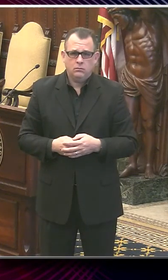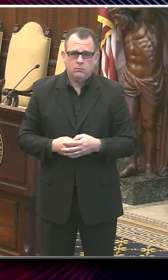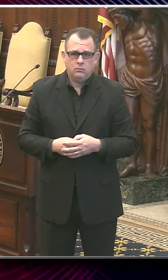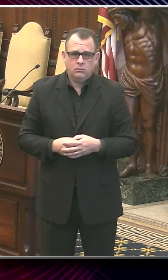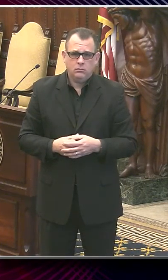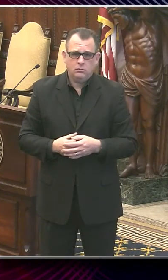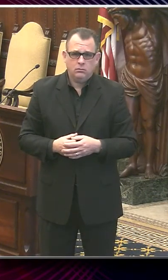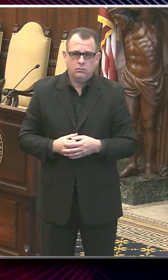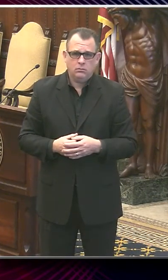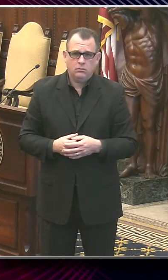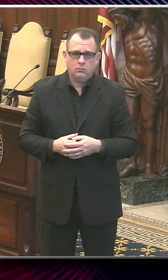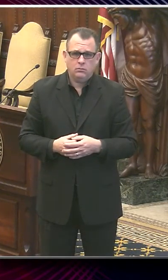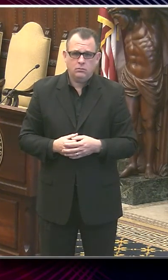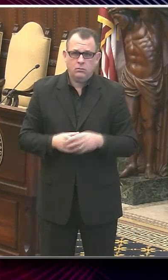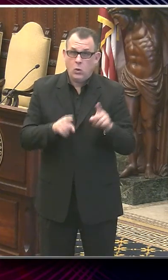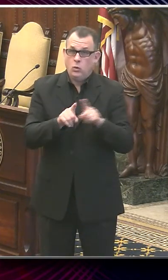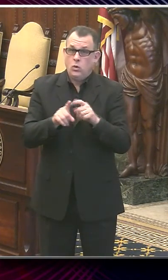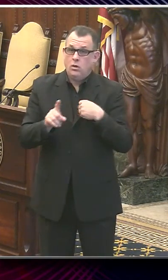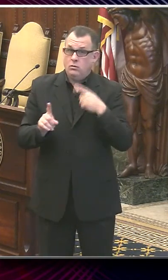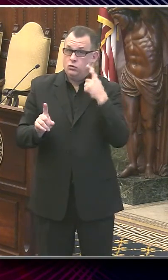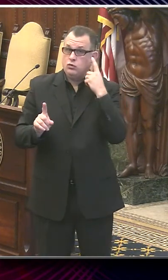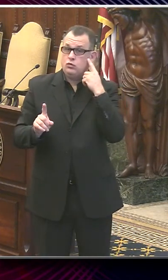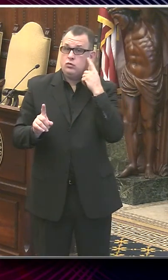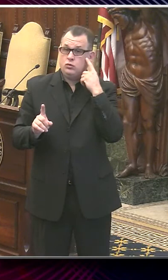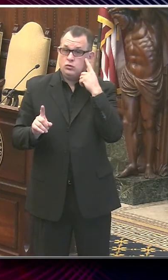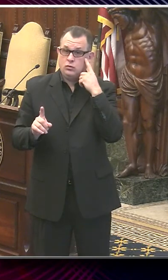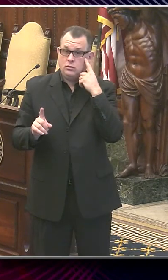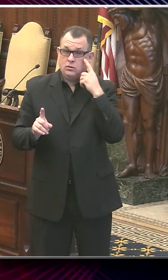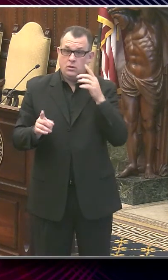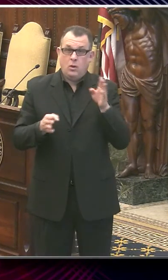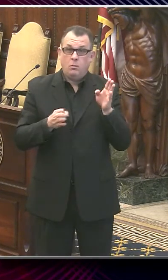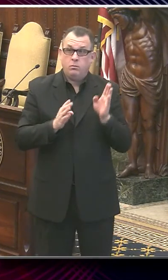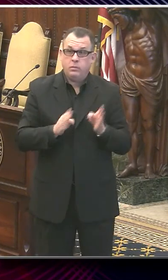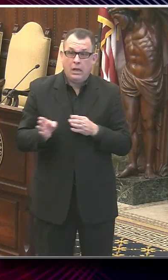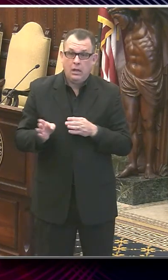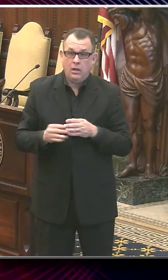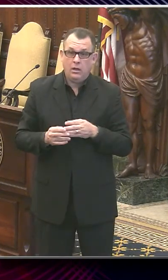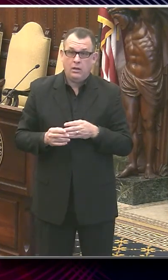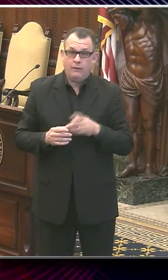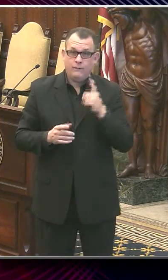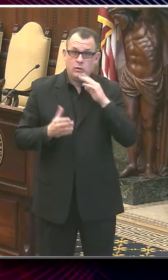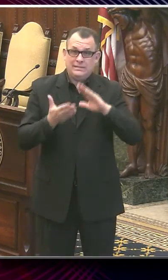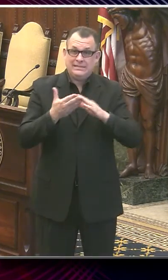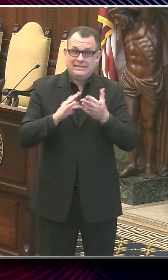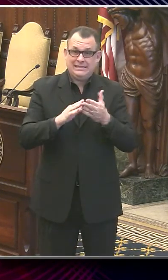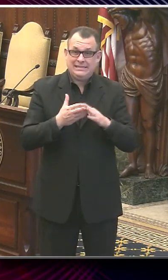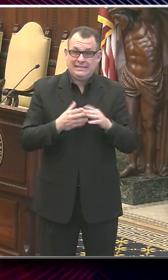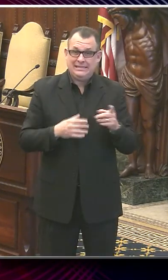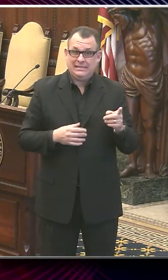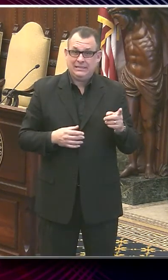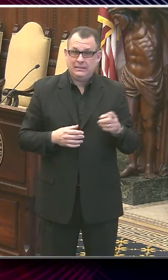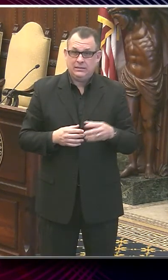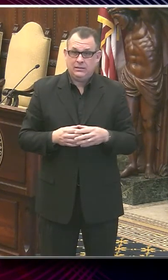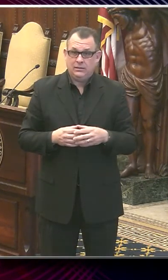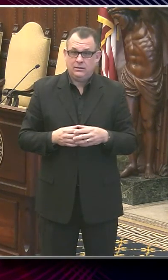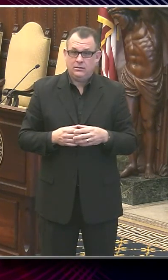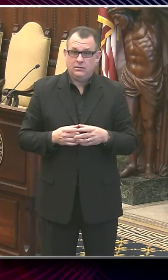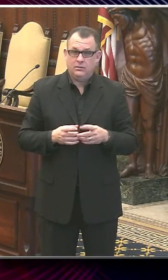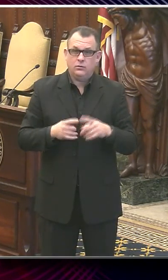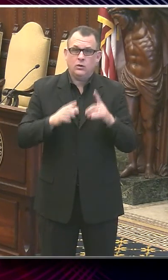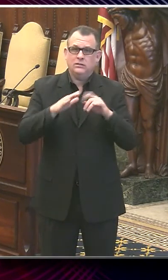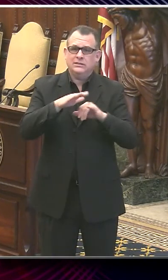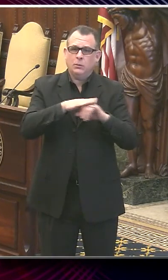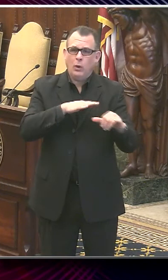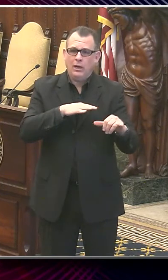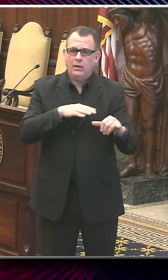Also heard that there might be a plan for the city to clear the subway encampments over on Locust Street